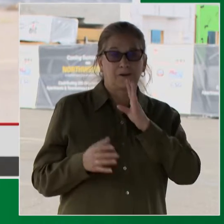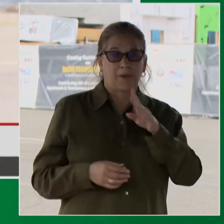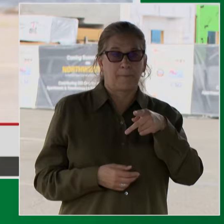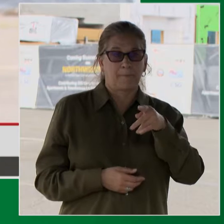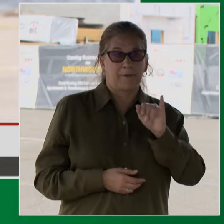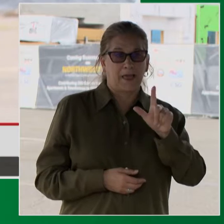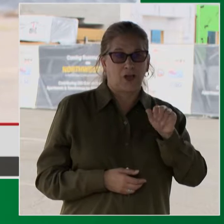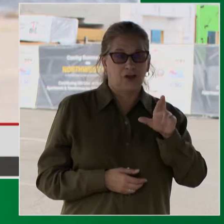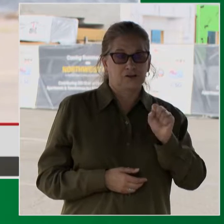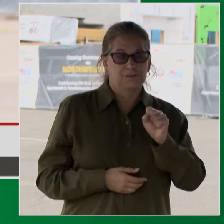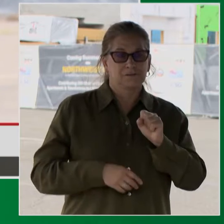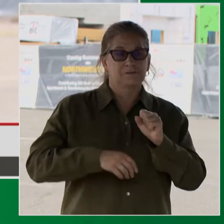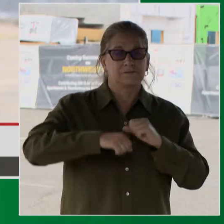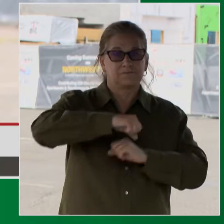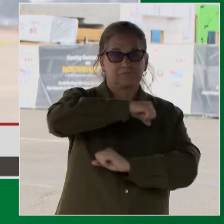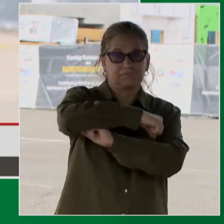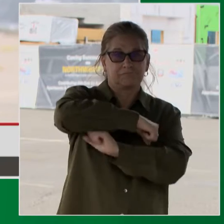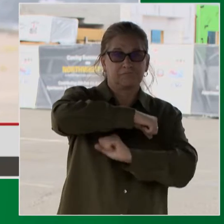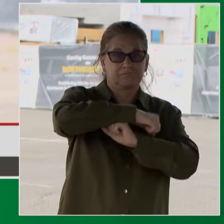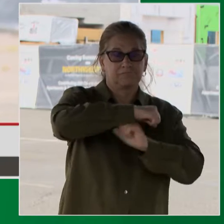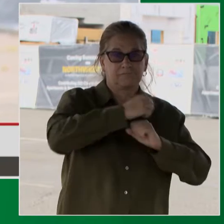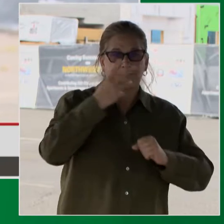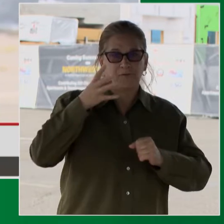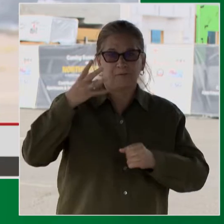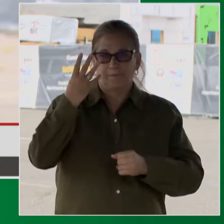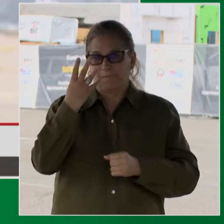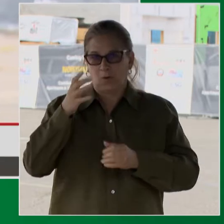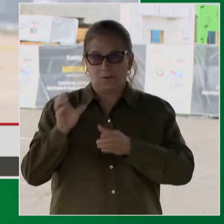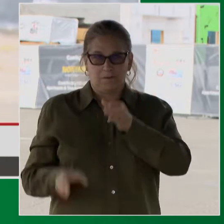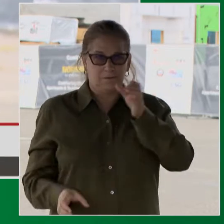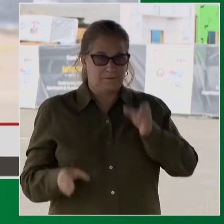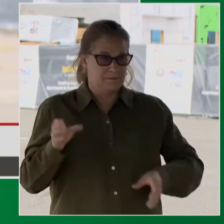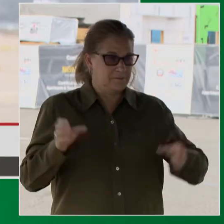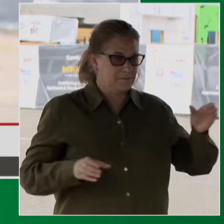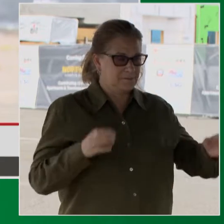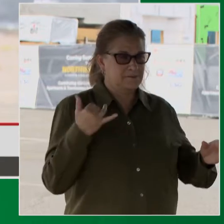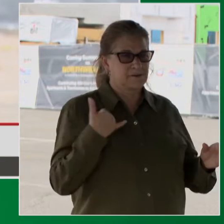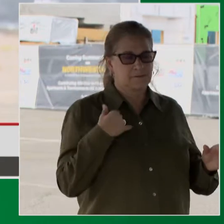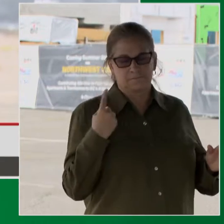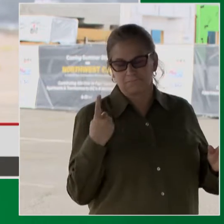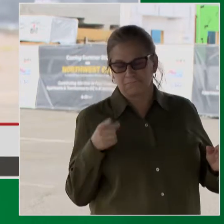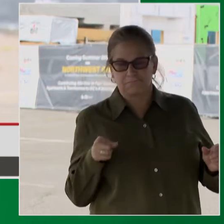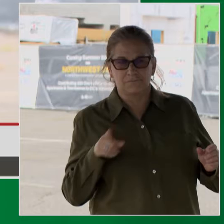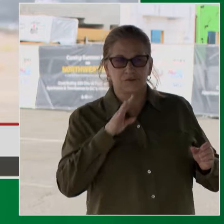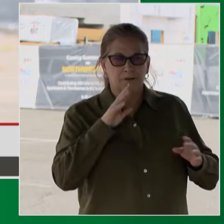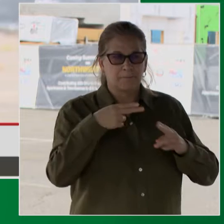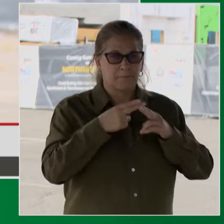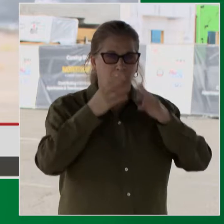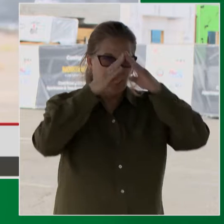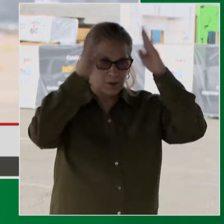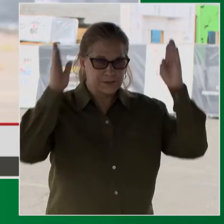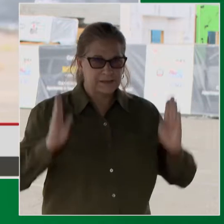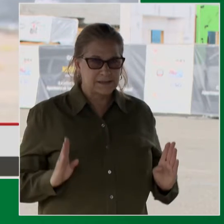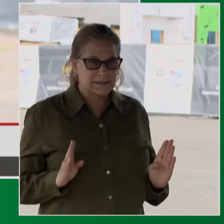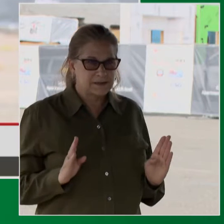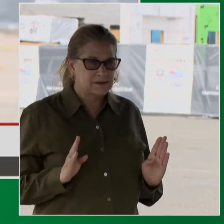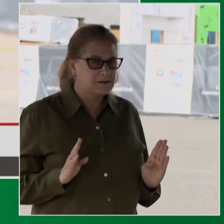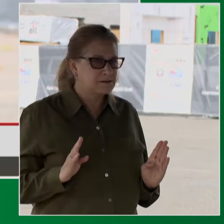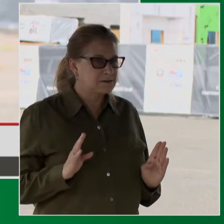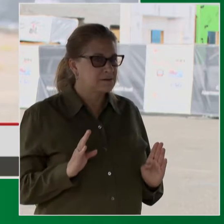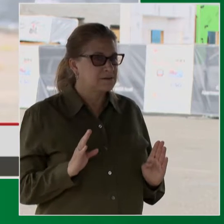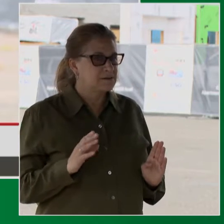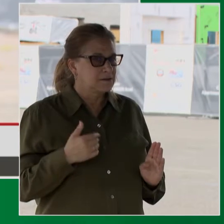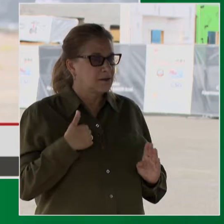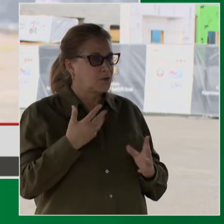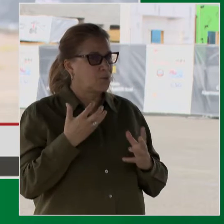Mayor Bowser in 2019 worked with our cluster in order to set a goal for 36,000